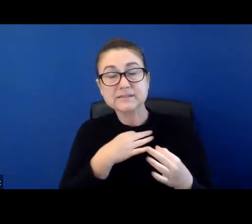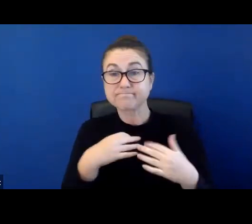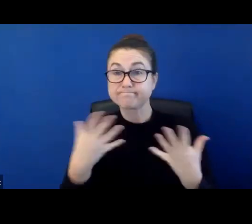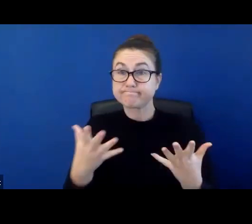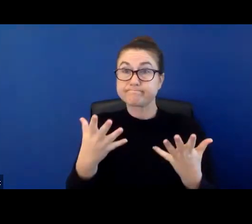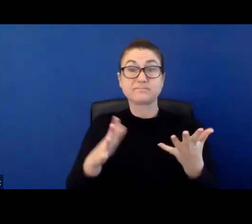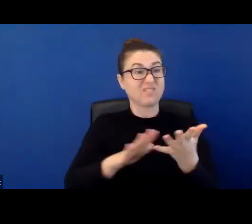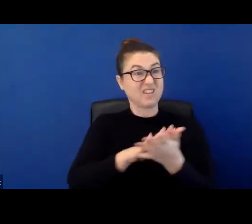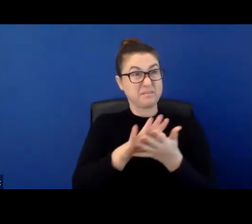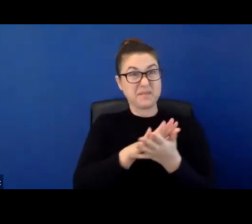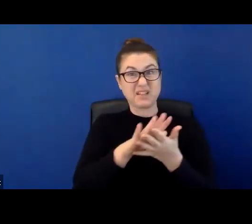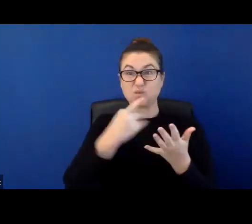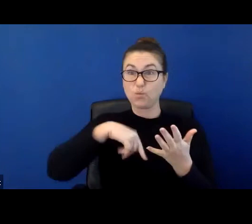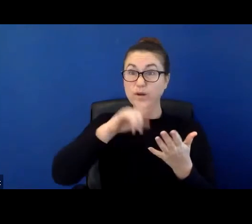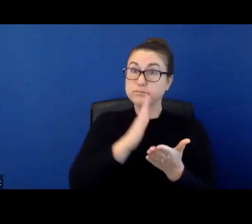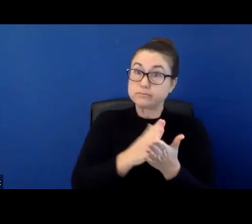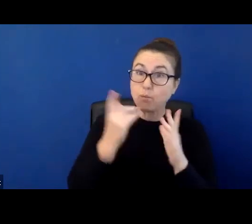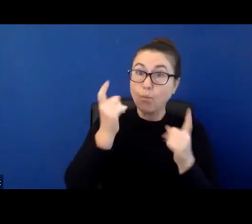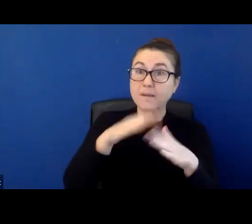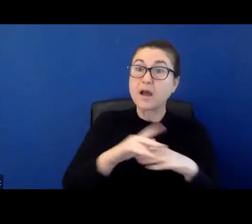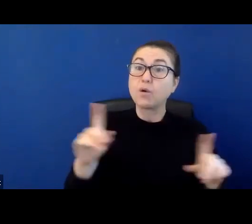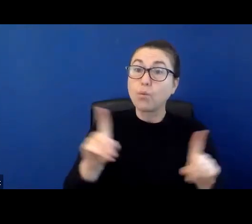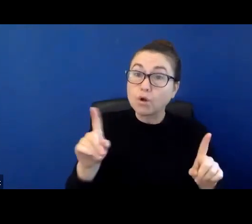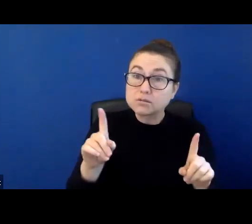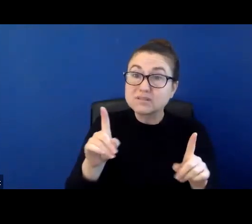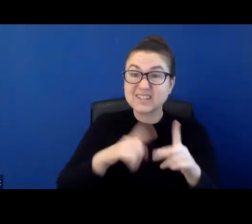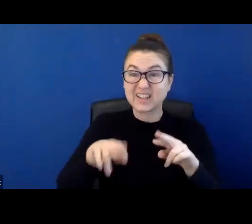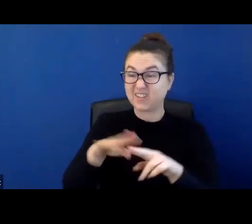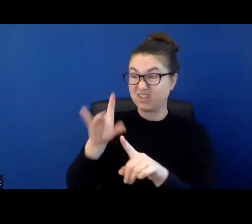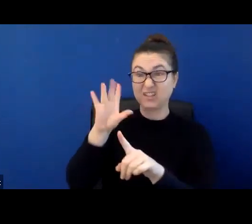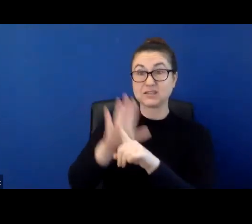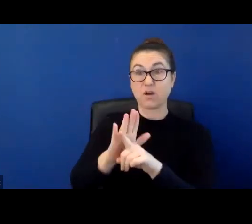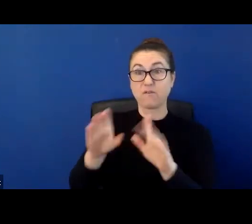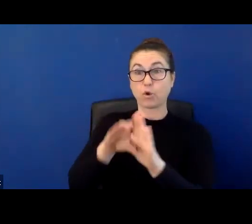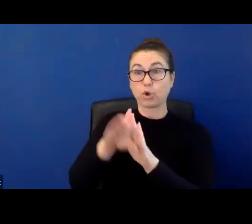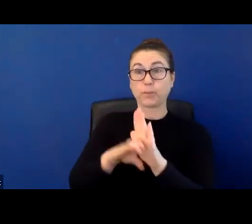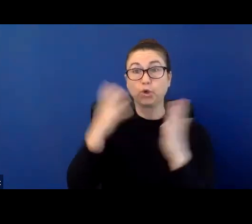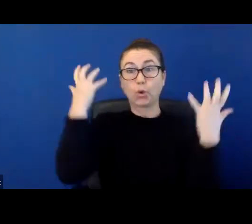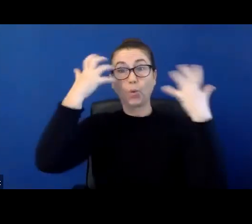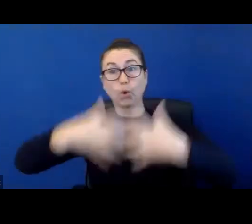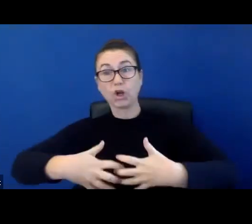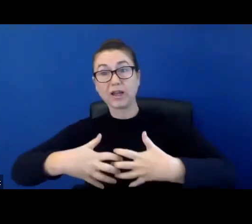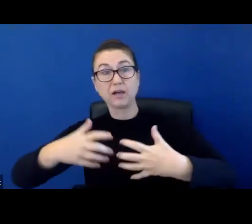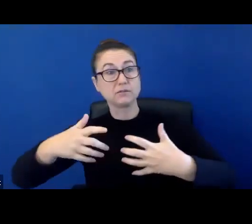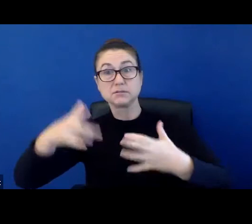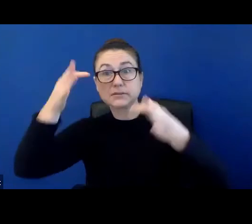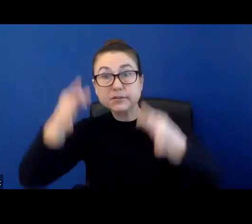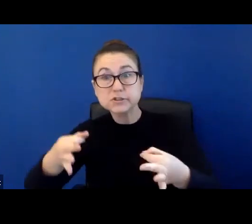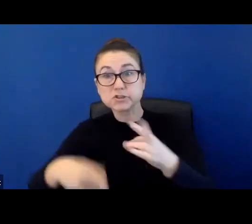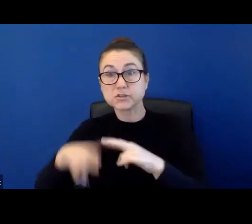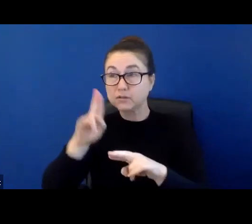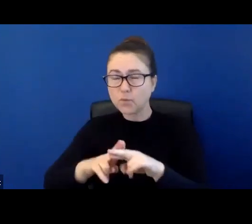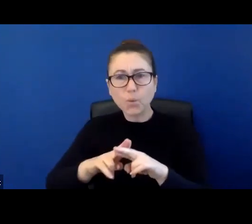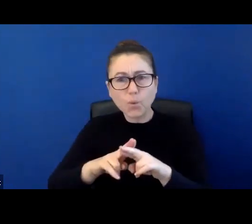that we might be worried about? If an algorithm is used to make those crucial decisions